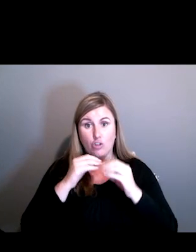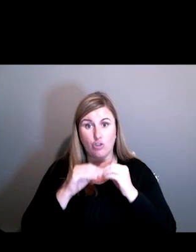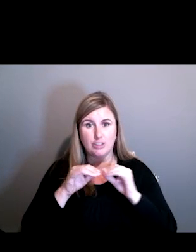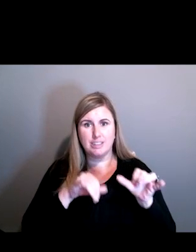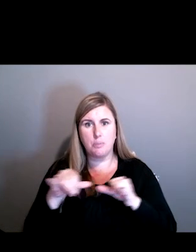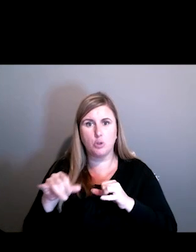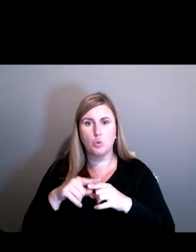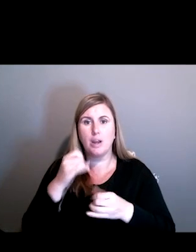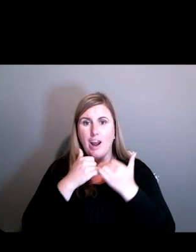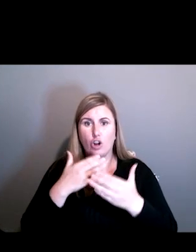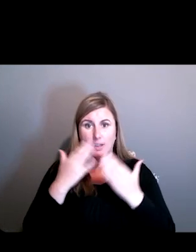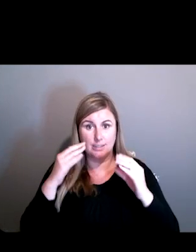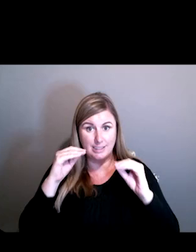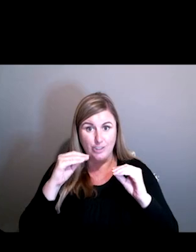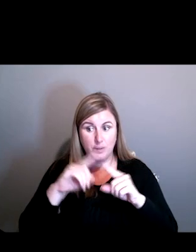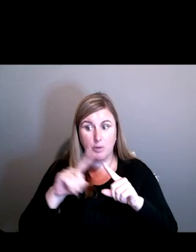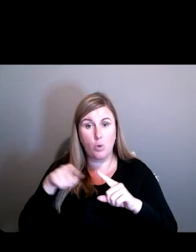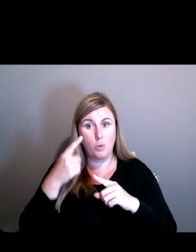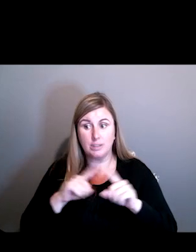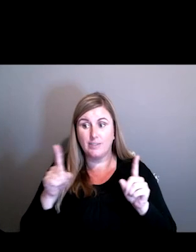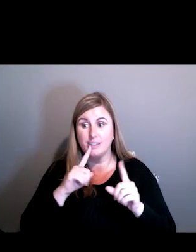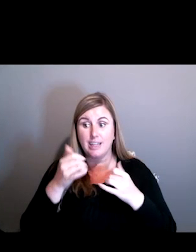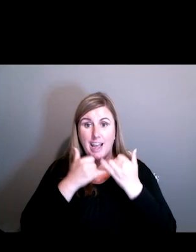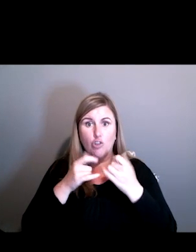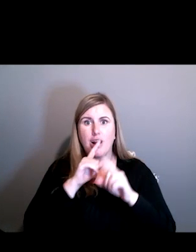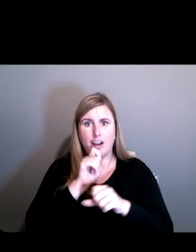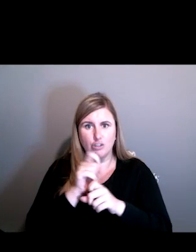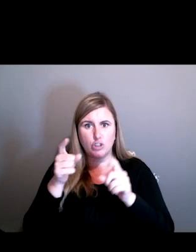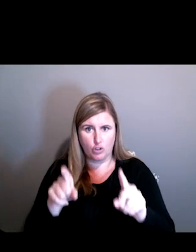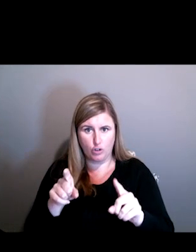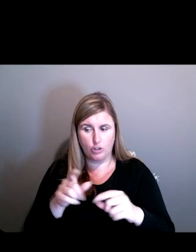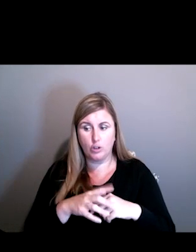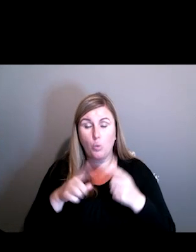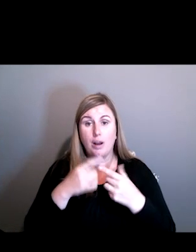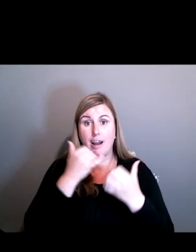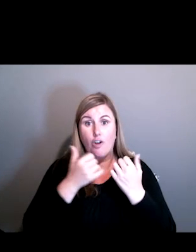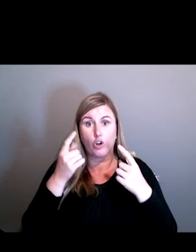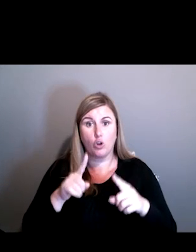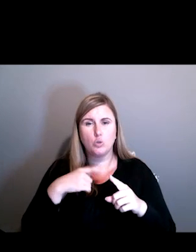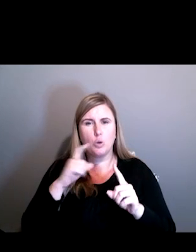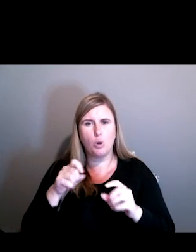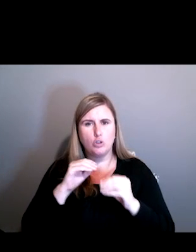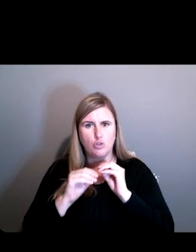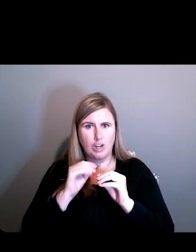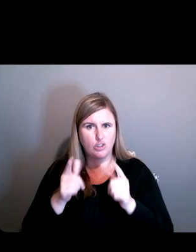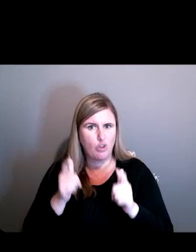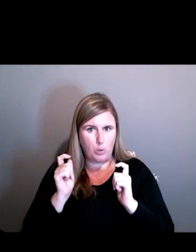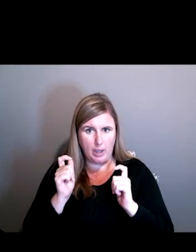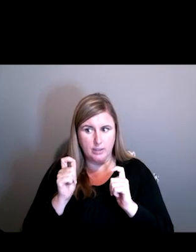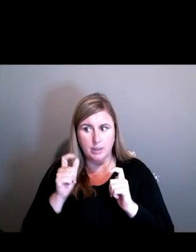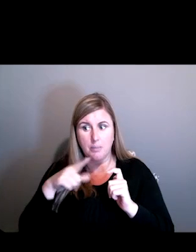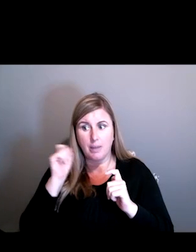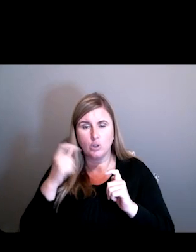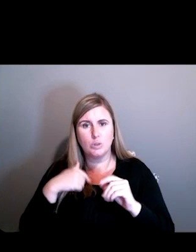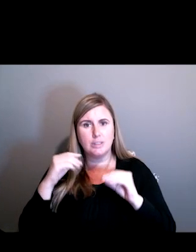You might notice that error correction is very similar to errorless teaching. The only difference is an error occurs. So when an error occurs,